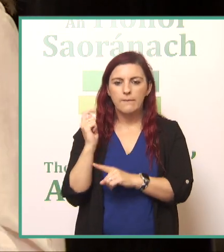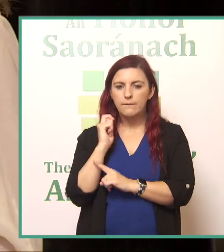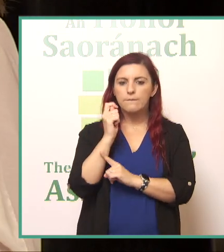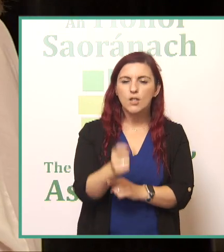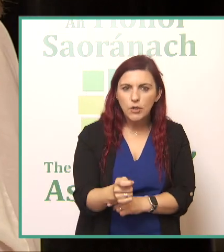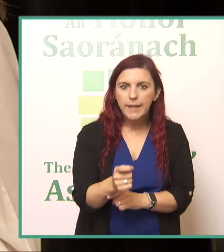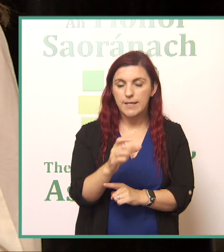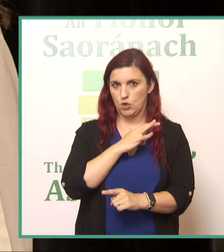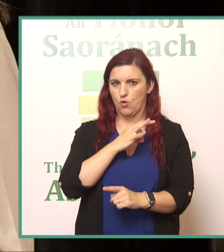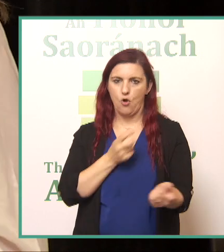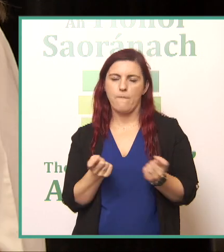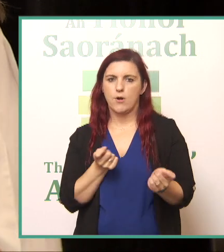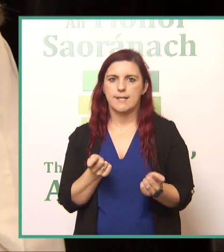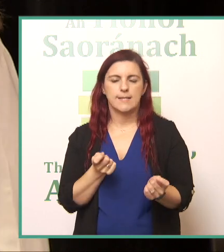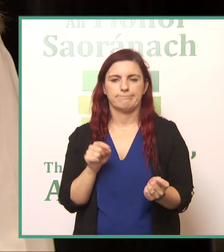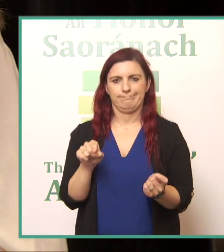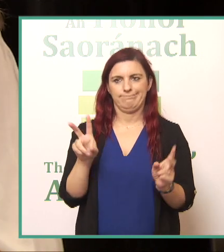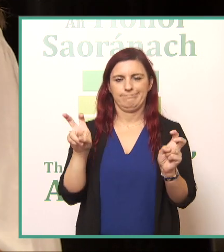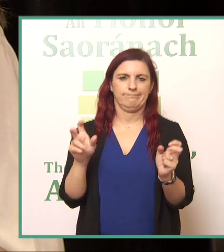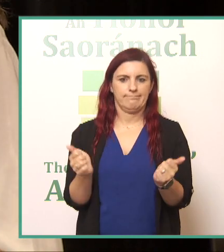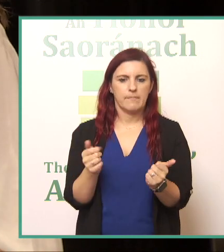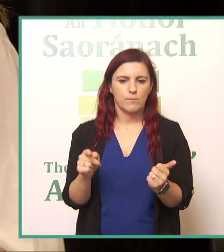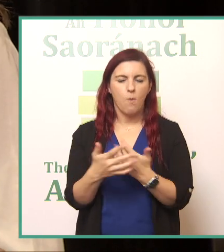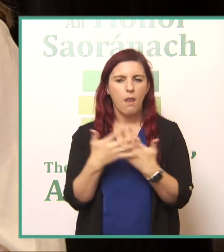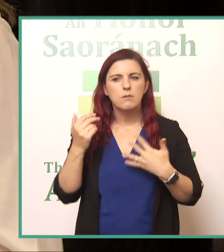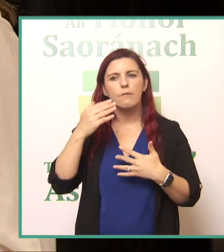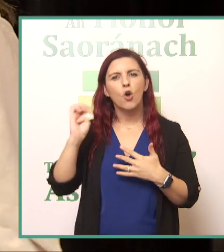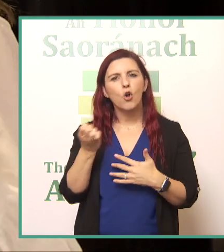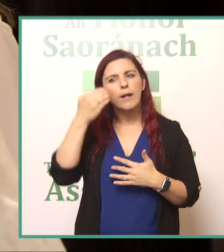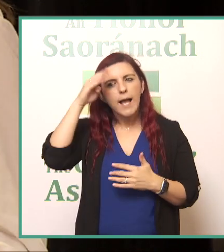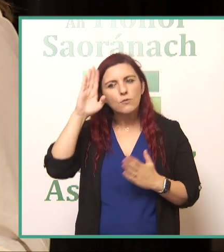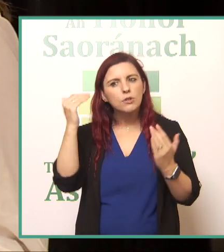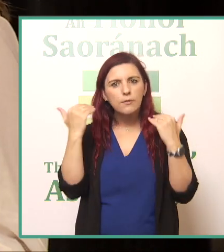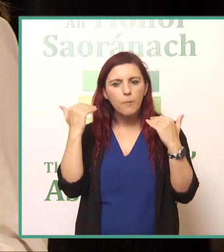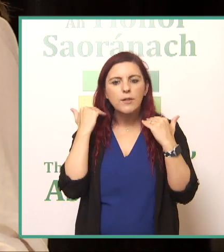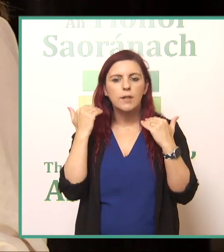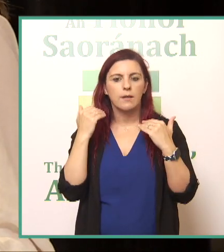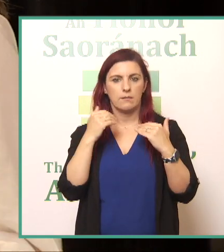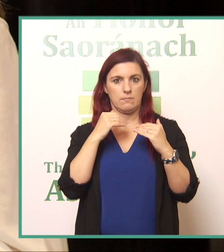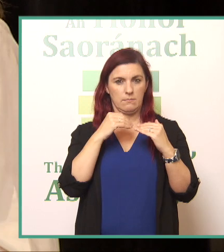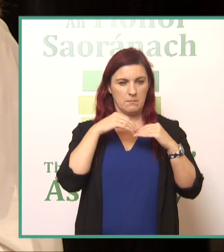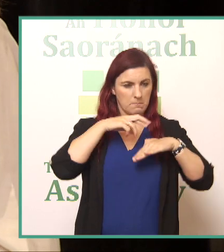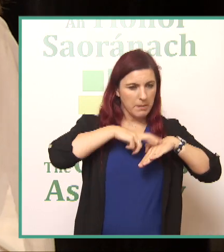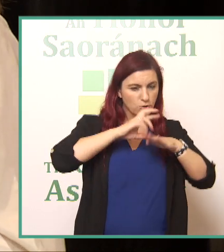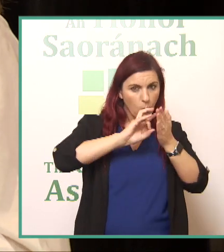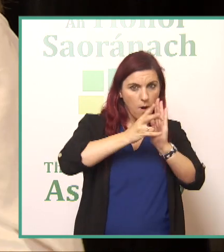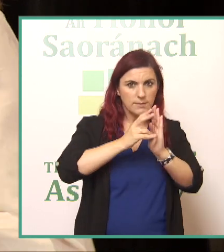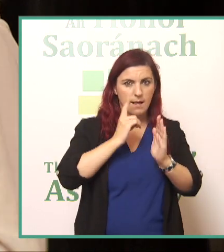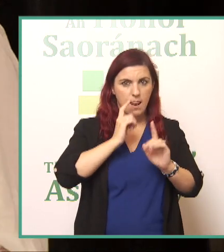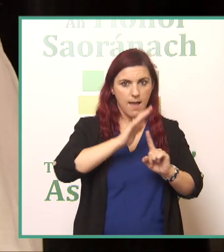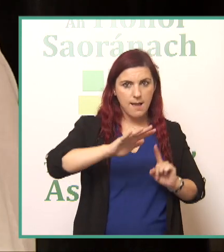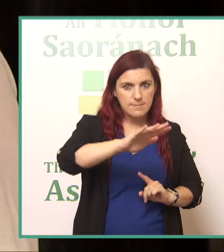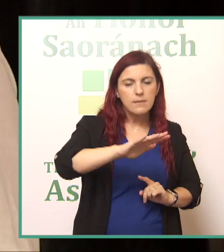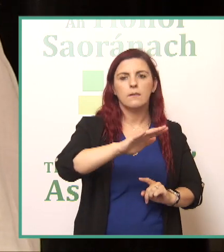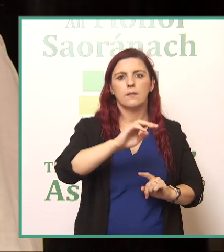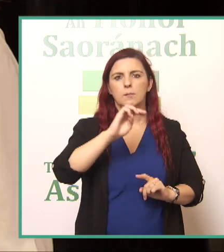of good government. And generally speaking, in a lot of the early Irish material, the better the land is, the healthier